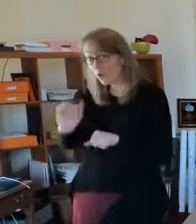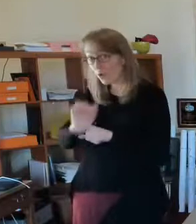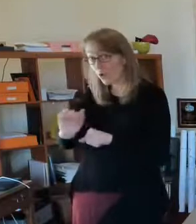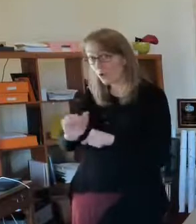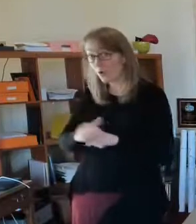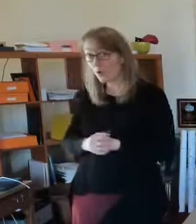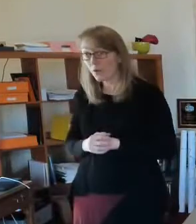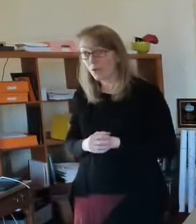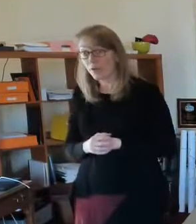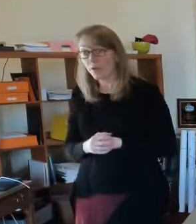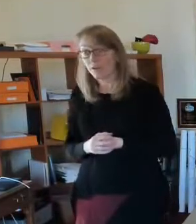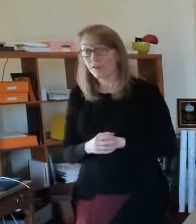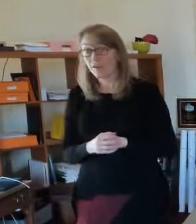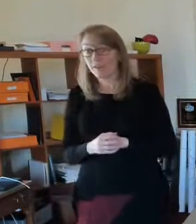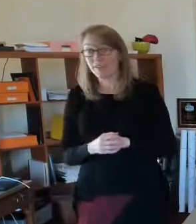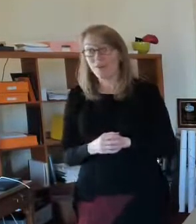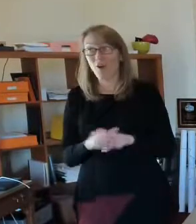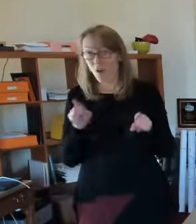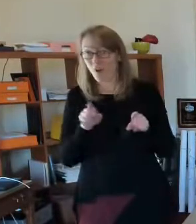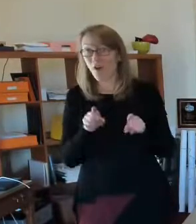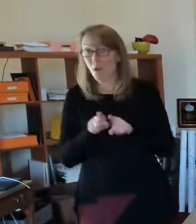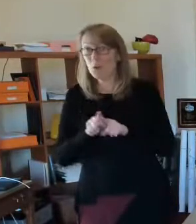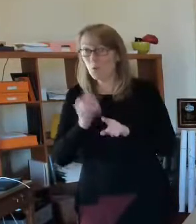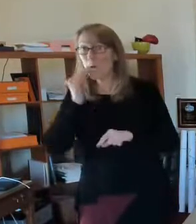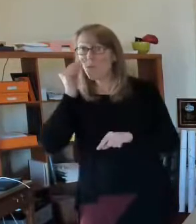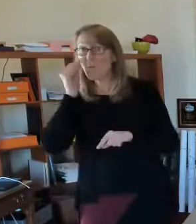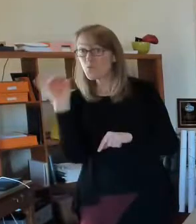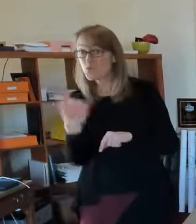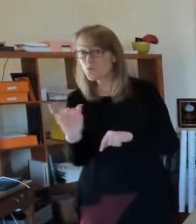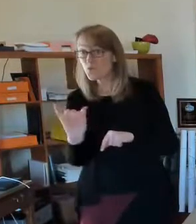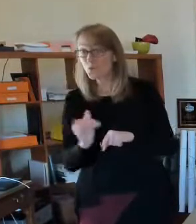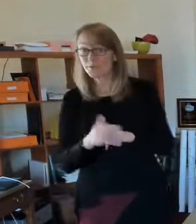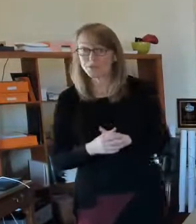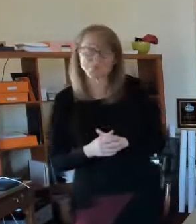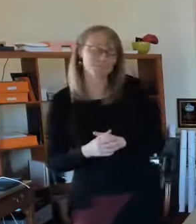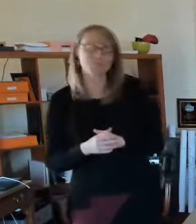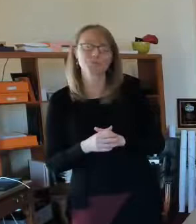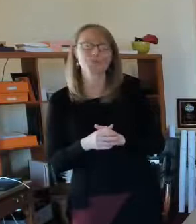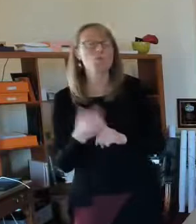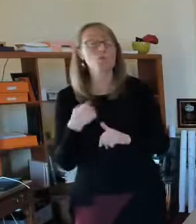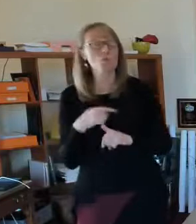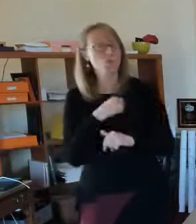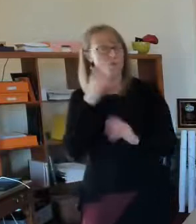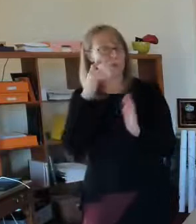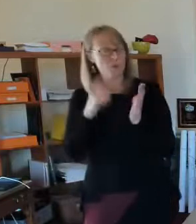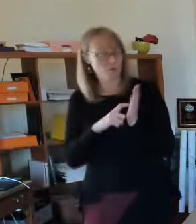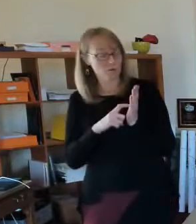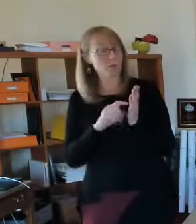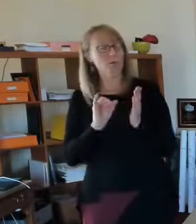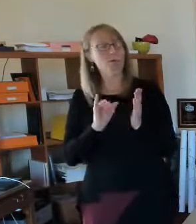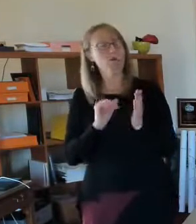found is that some folks who have turned up positive,